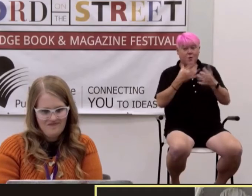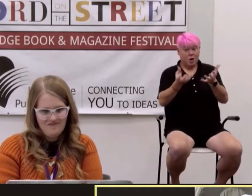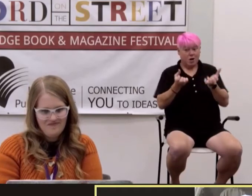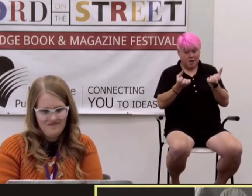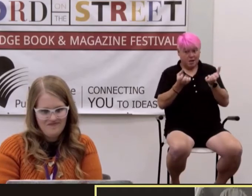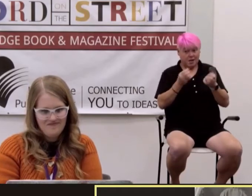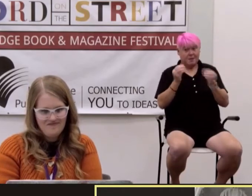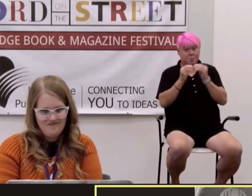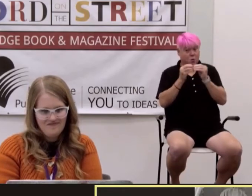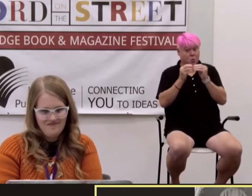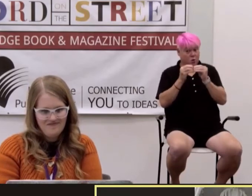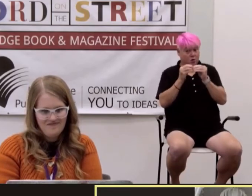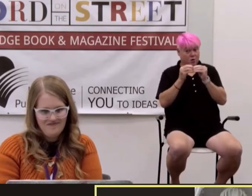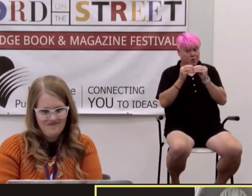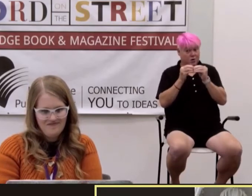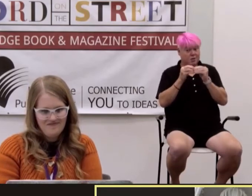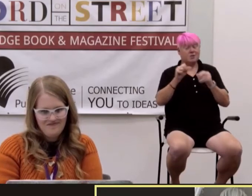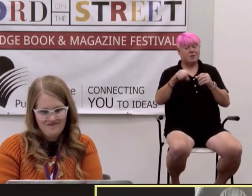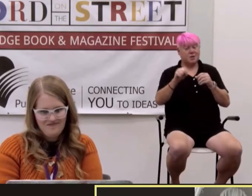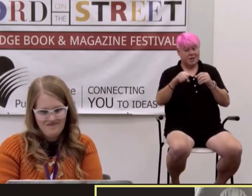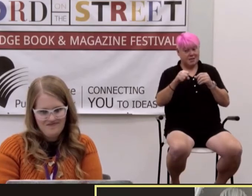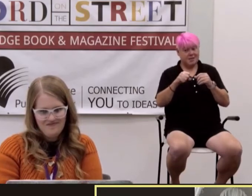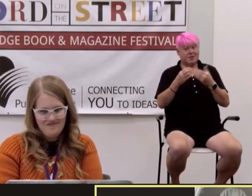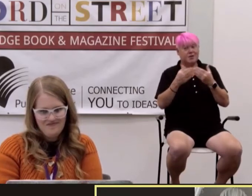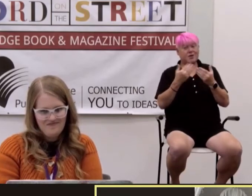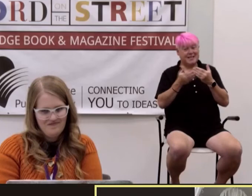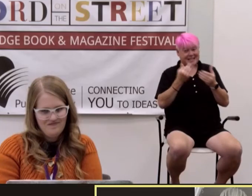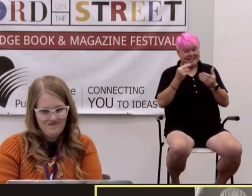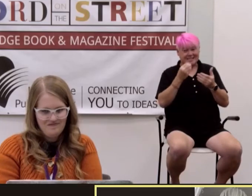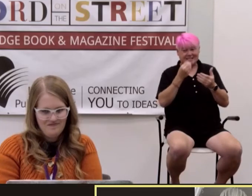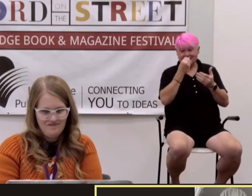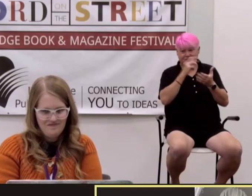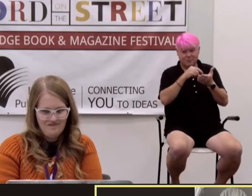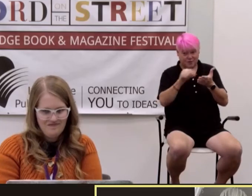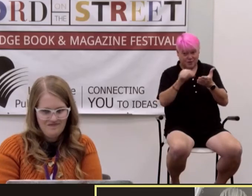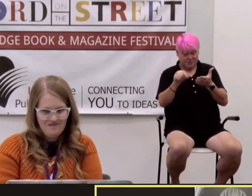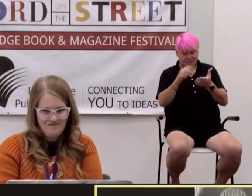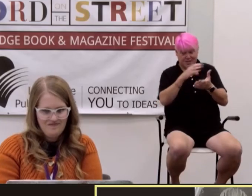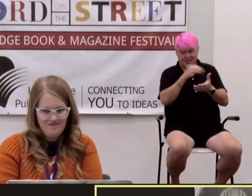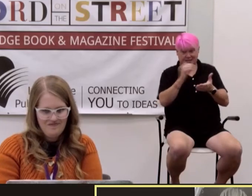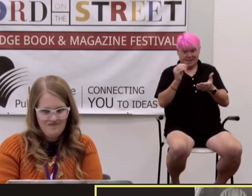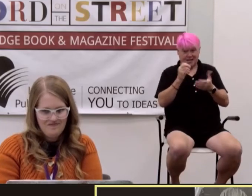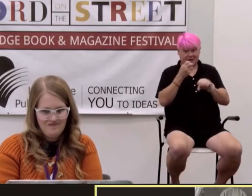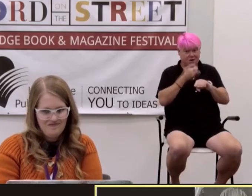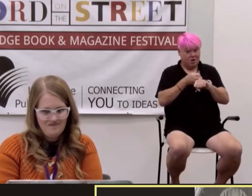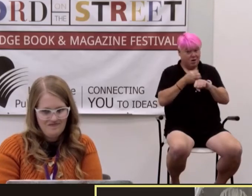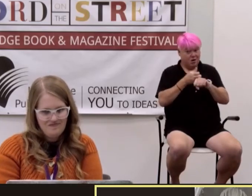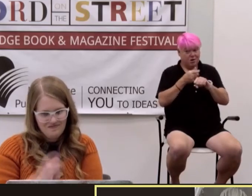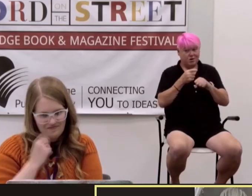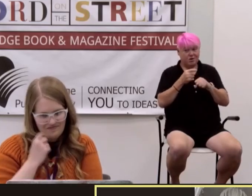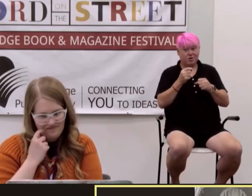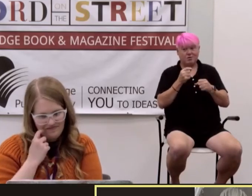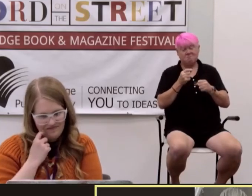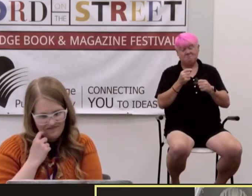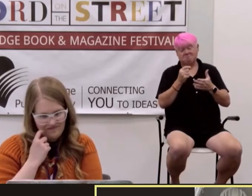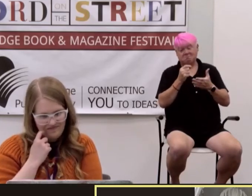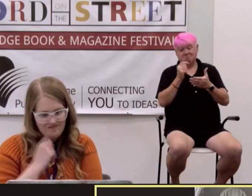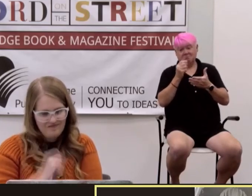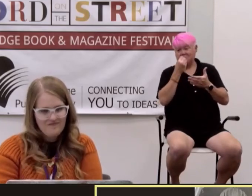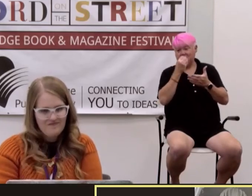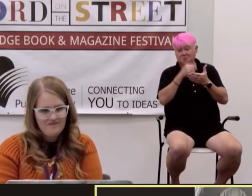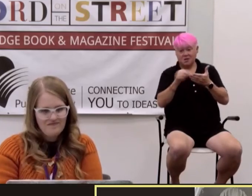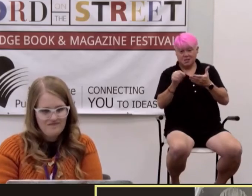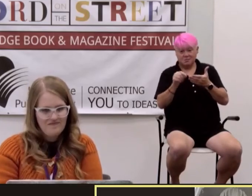and more. So yes, there are easy recipes. And like Jen said, just work your way up,